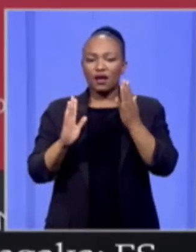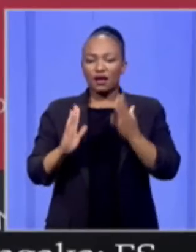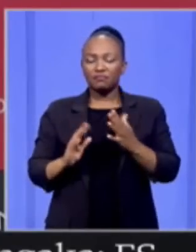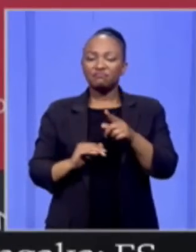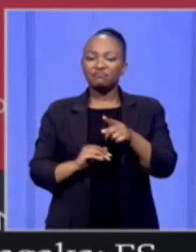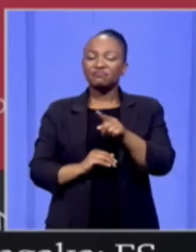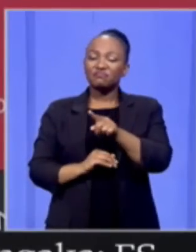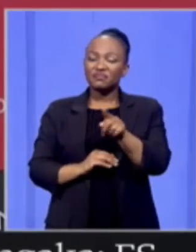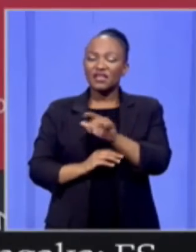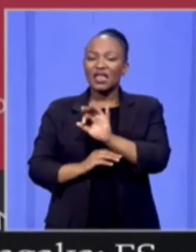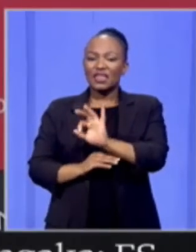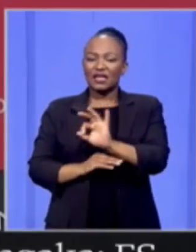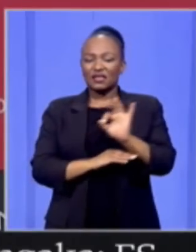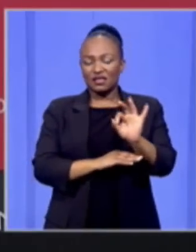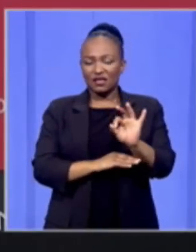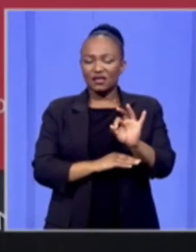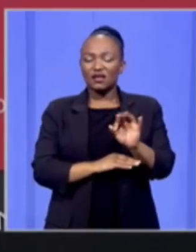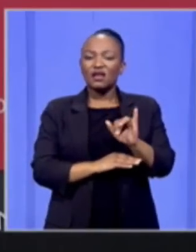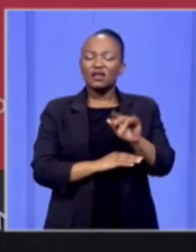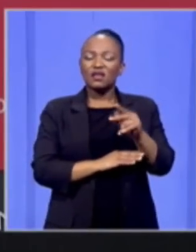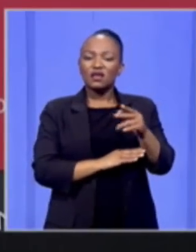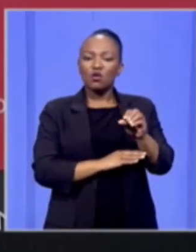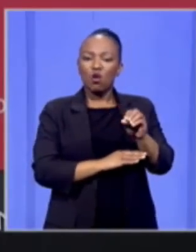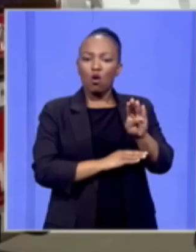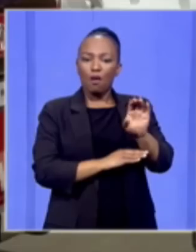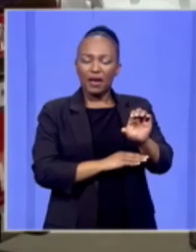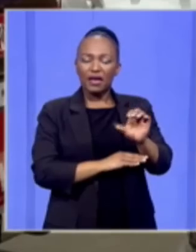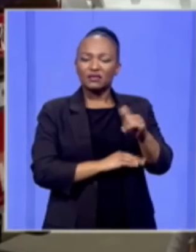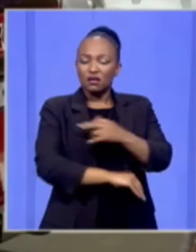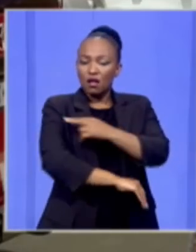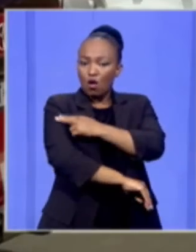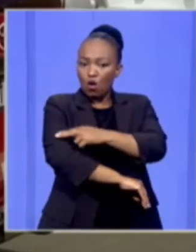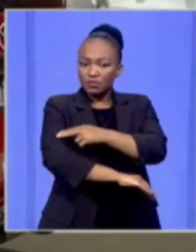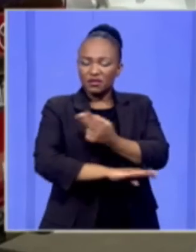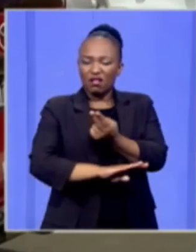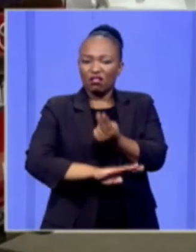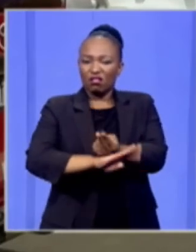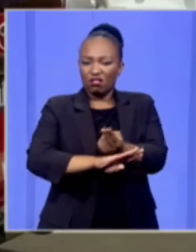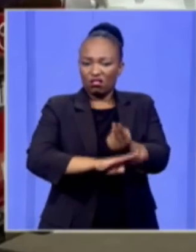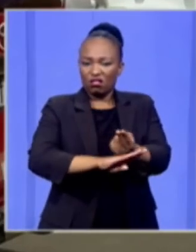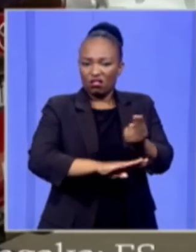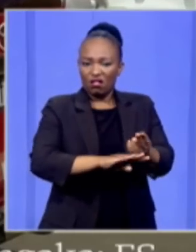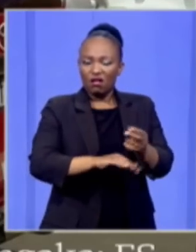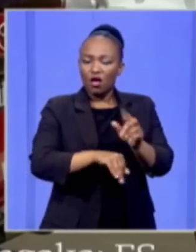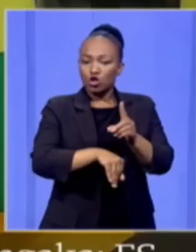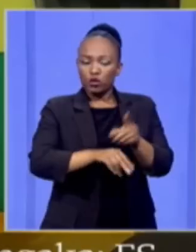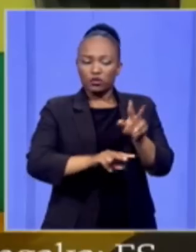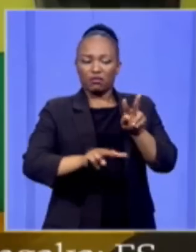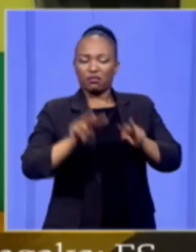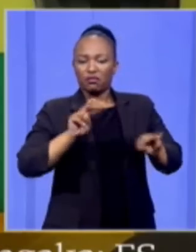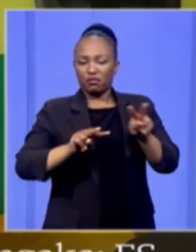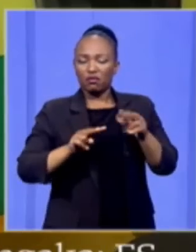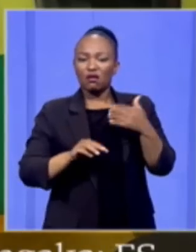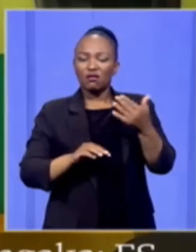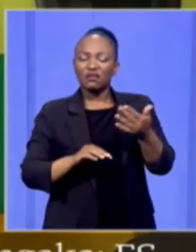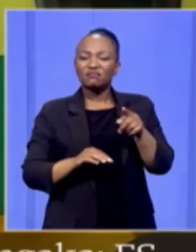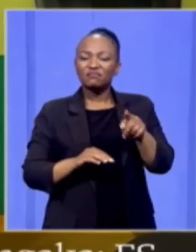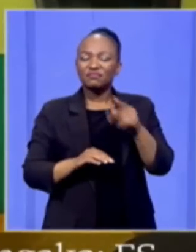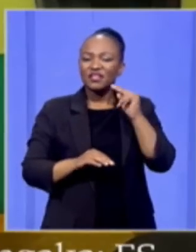33 ba sekolo se tlase sa Ihobe ba ntse ba le tlasa tlhokomelo ya dingaka ka mora ho ja dikuku le dichokolate